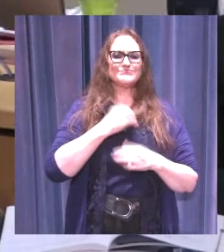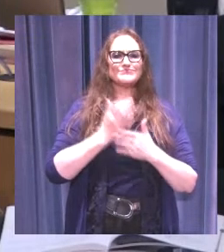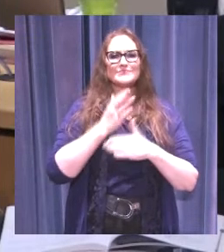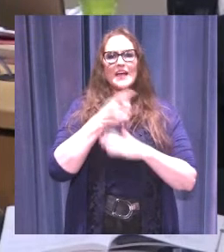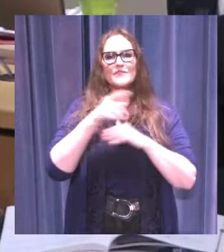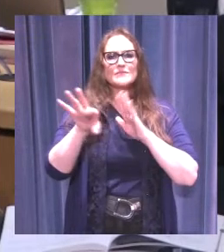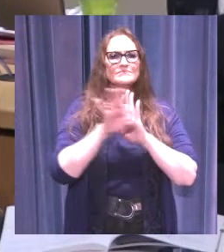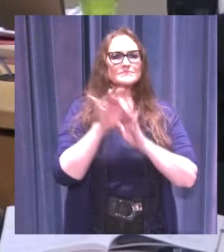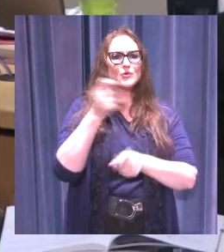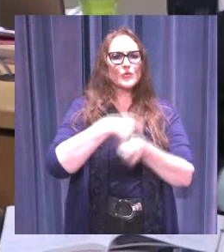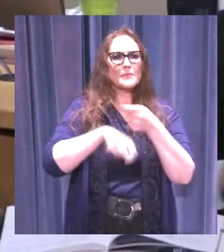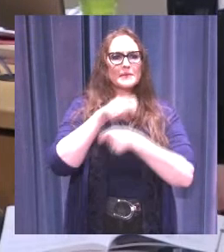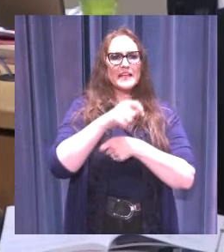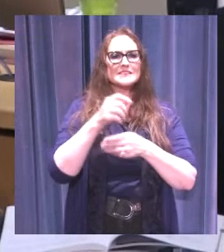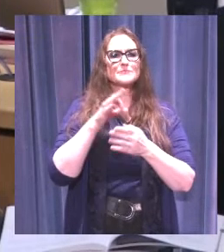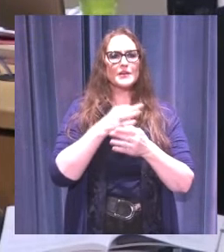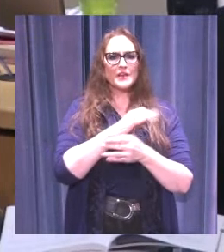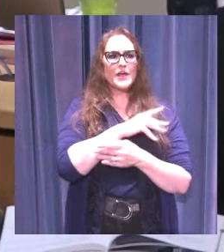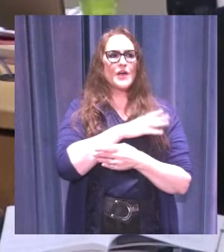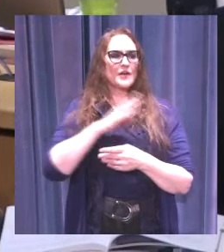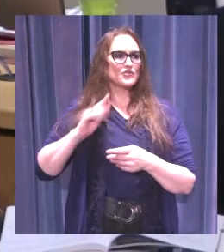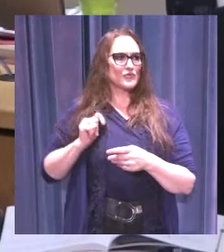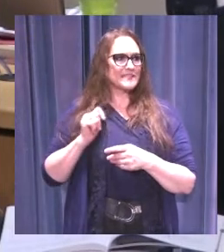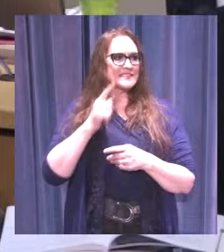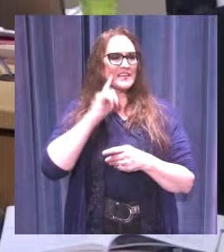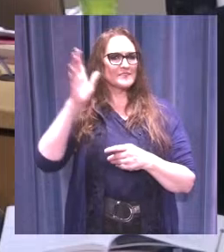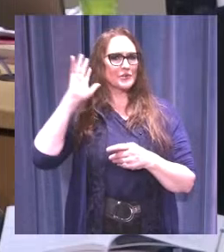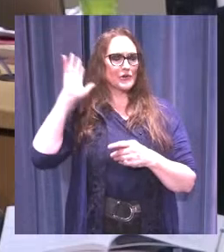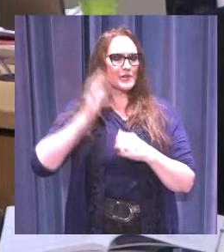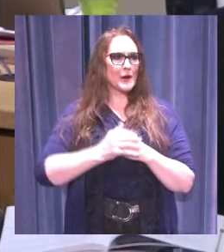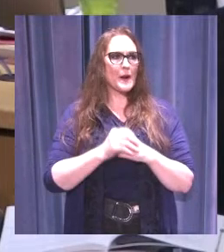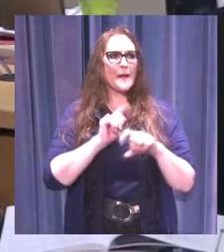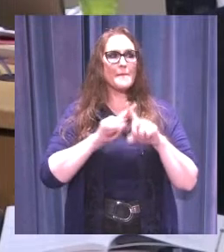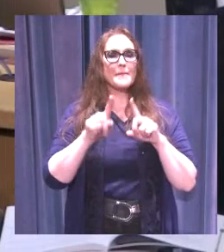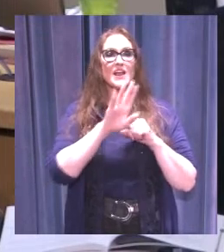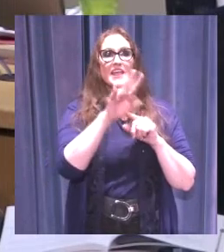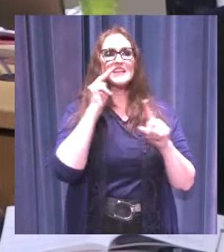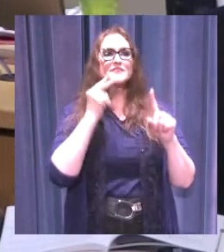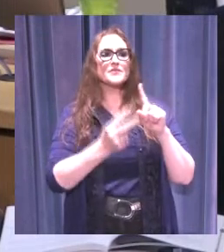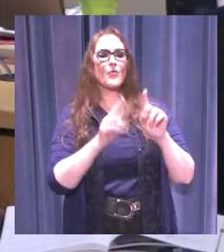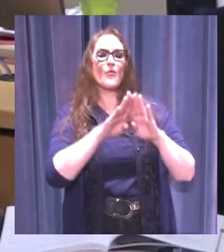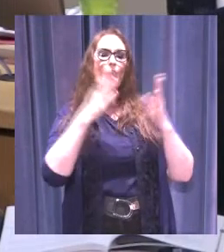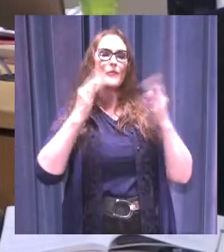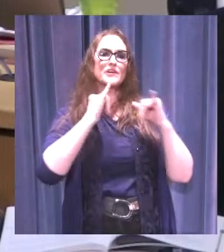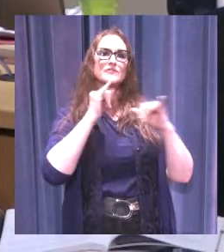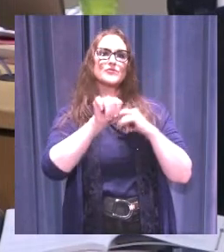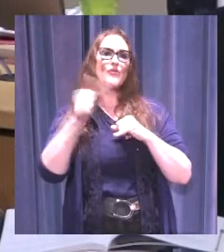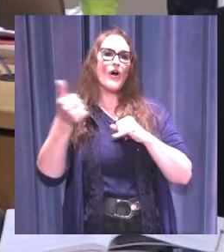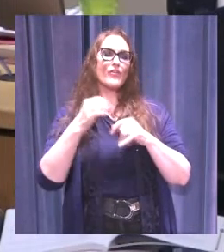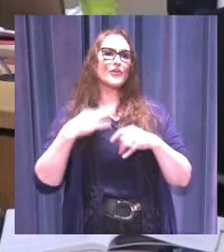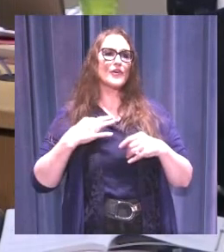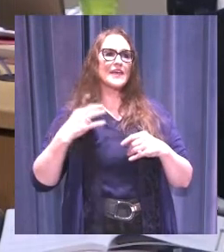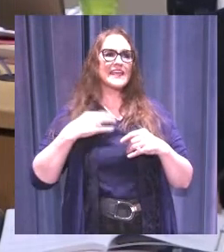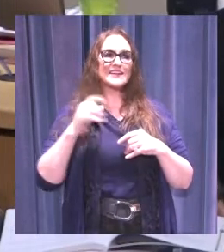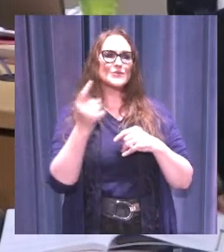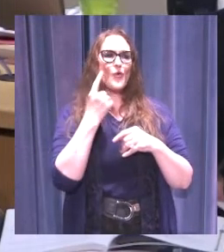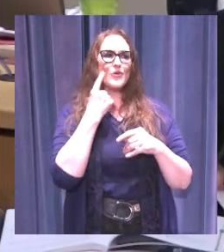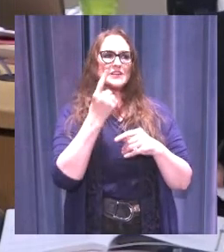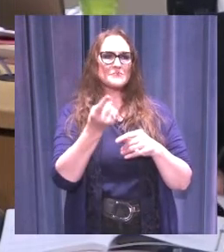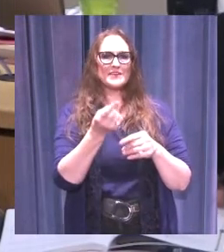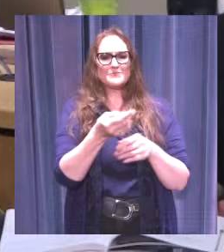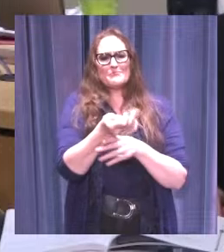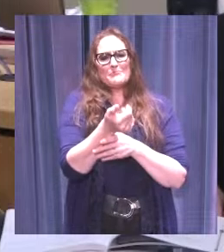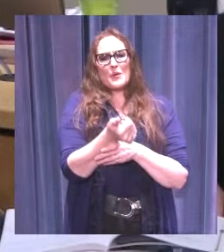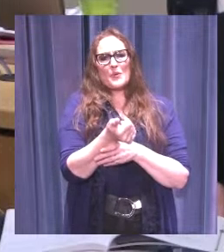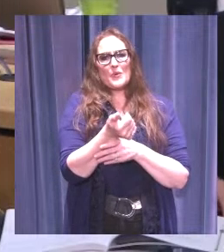of the replacement trustee earlier in the decade. In his view, open interviews with other candidates had only been token